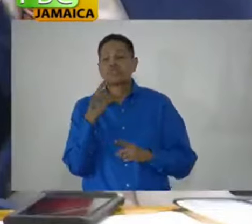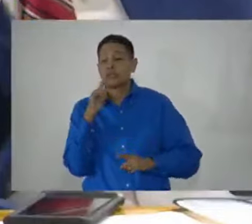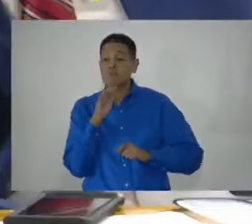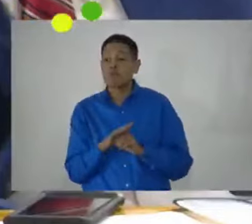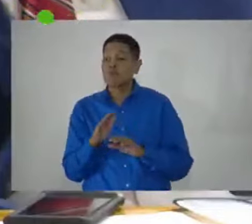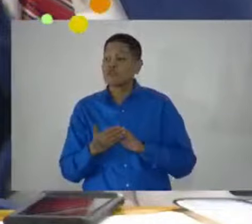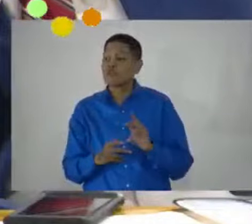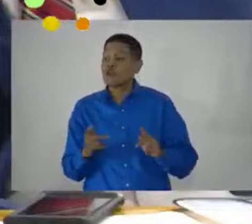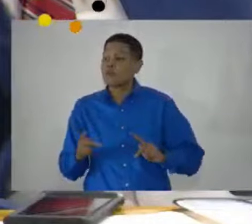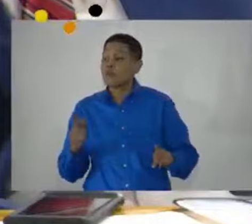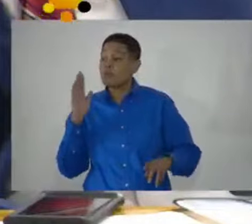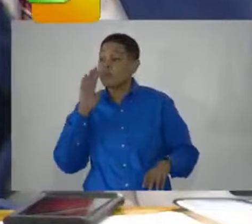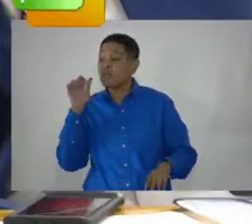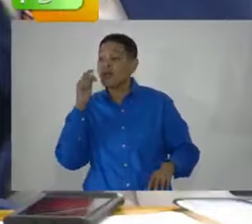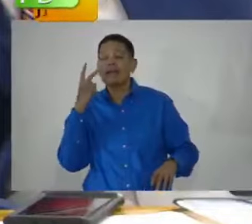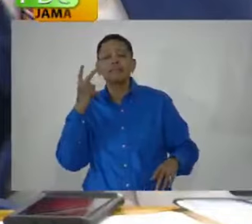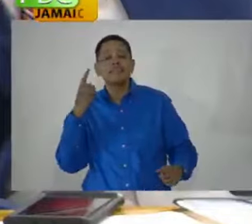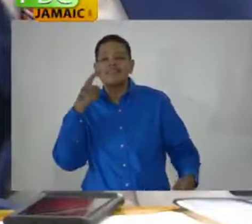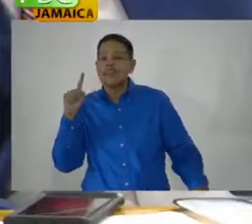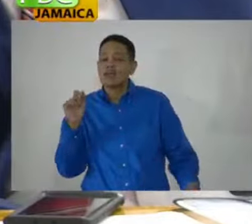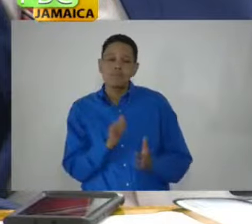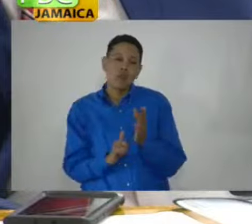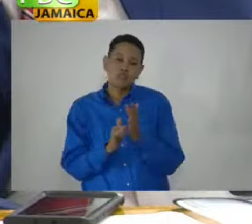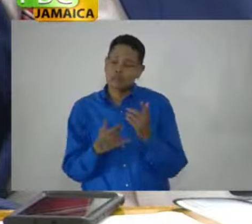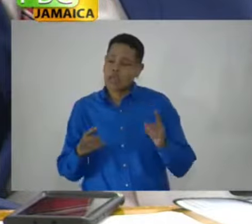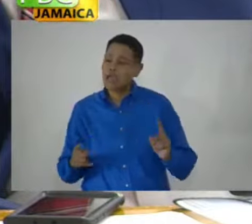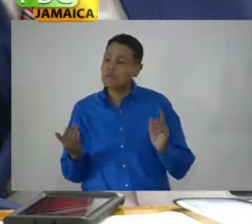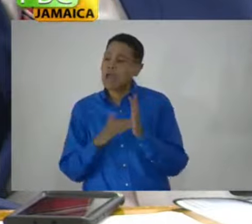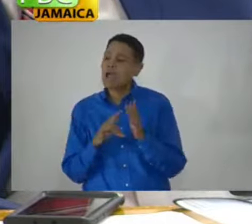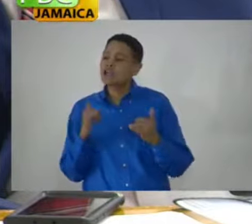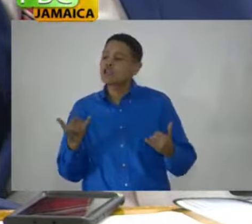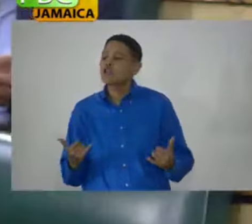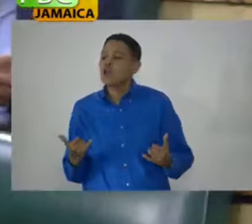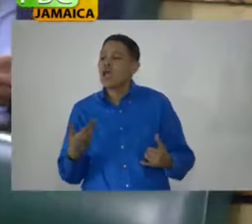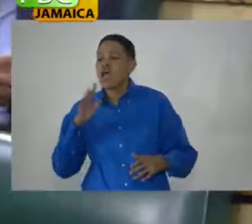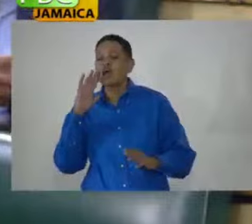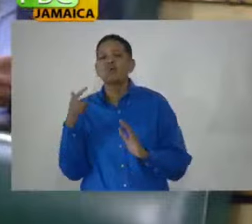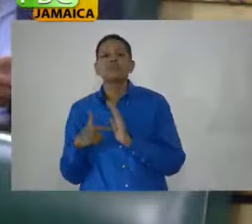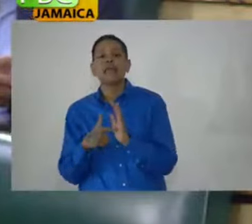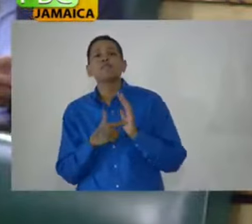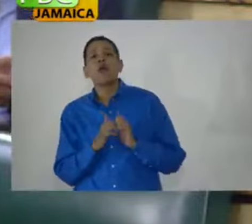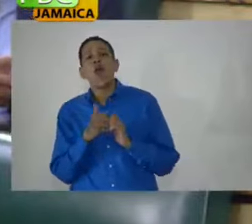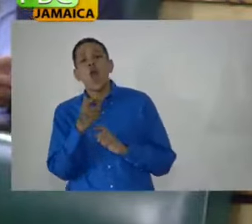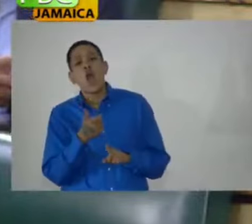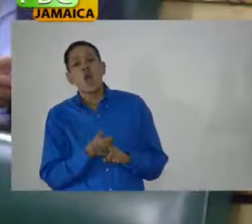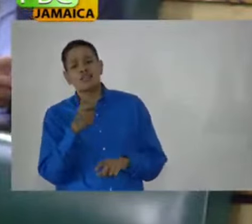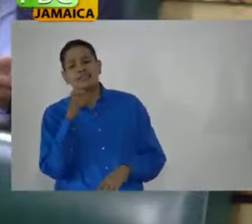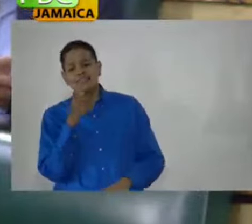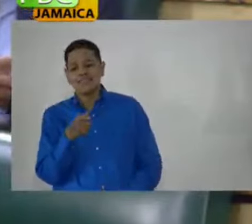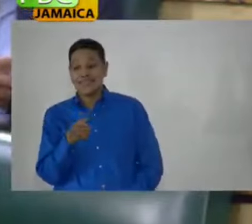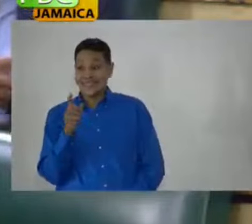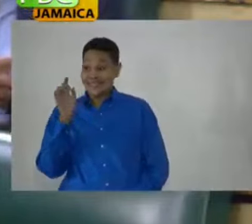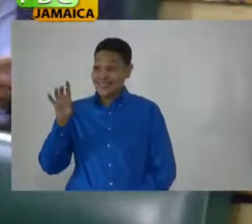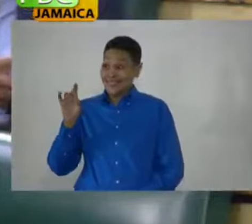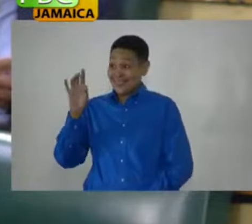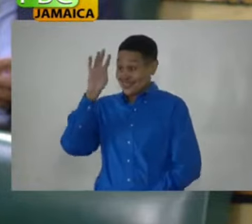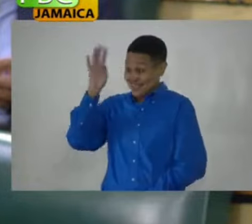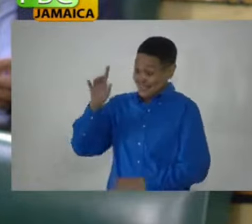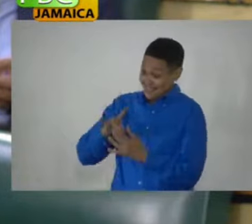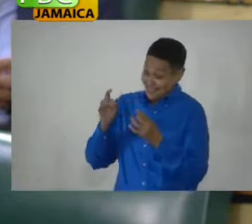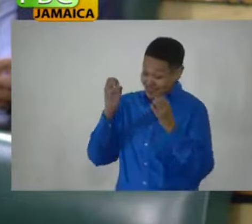people are not likely to see fulfilled. Once again today, I will demonstrate how unhinged are the